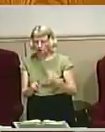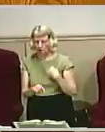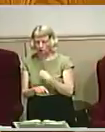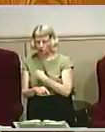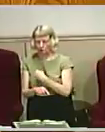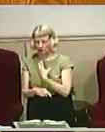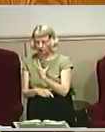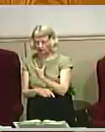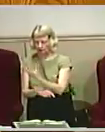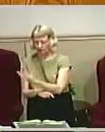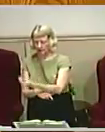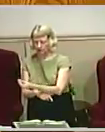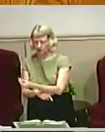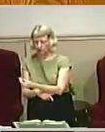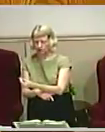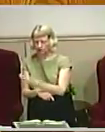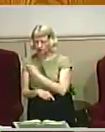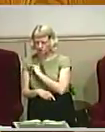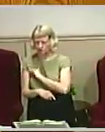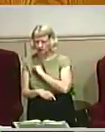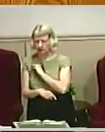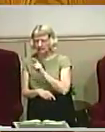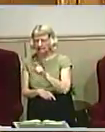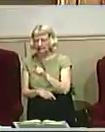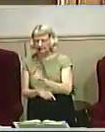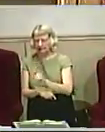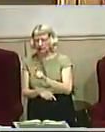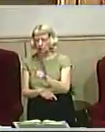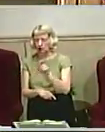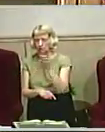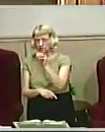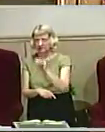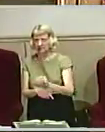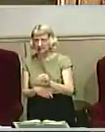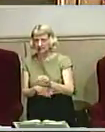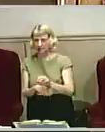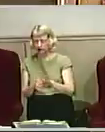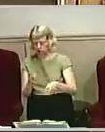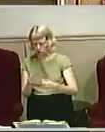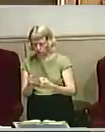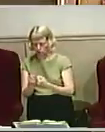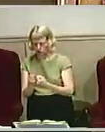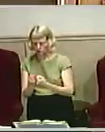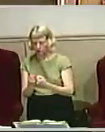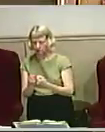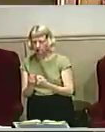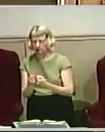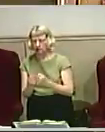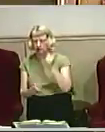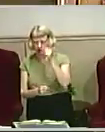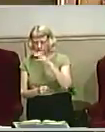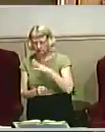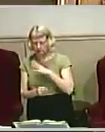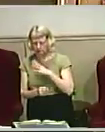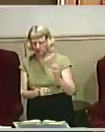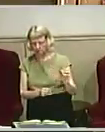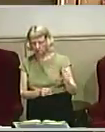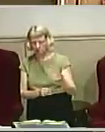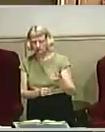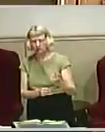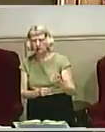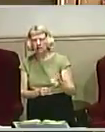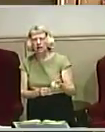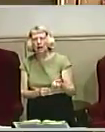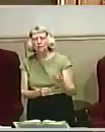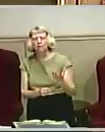when we went to the field, we needed 100% of our support to get to the field. And so there was a man that came up to us and said, "How far are you